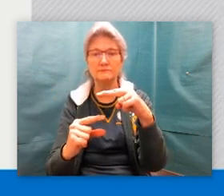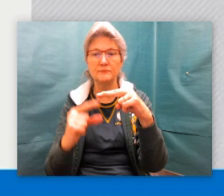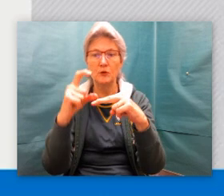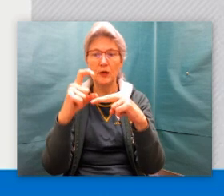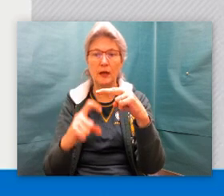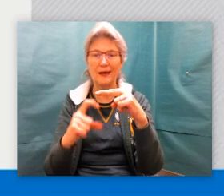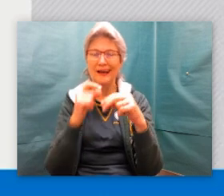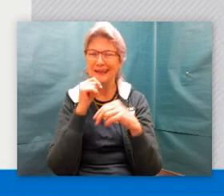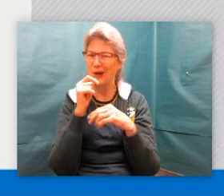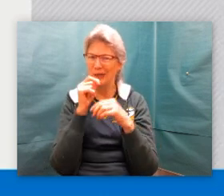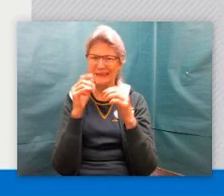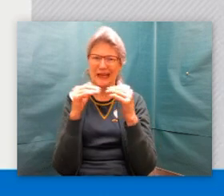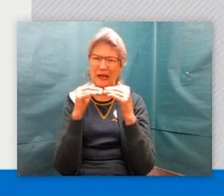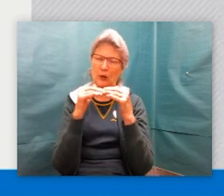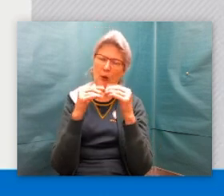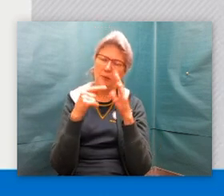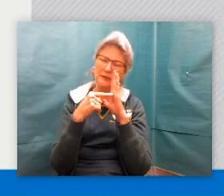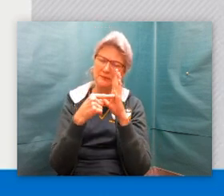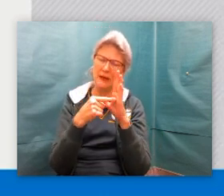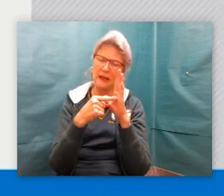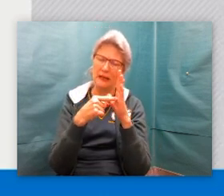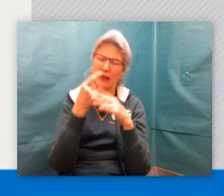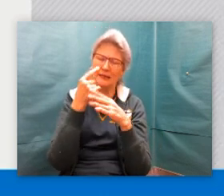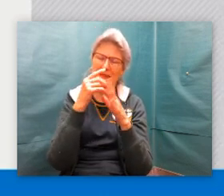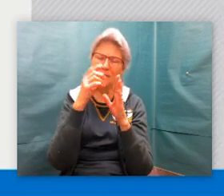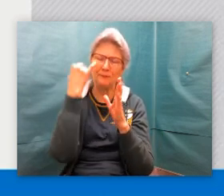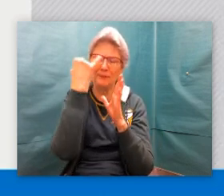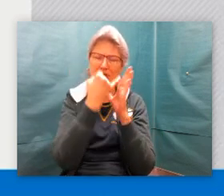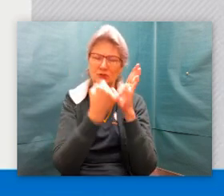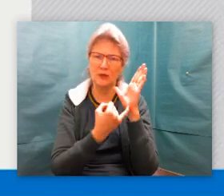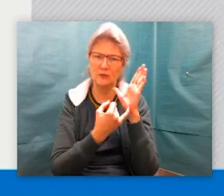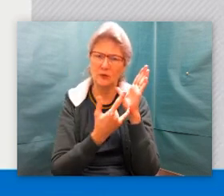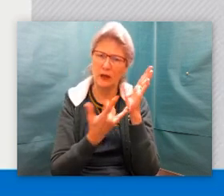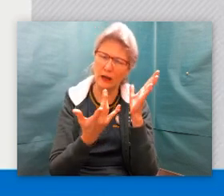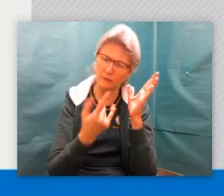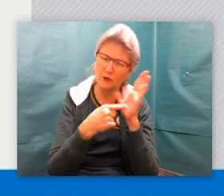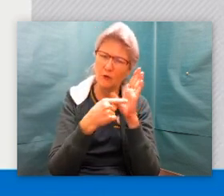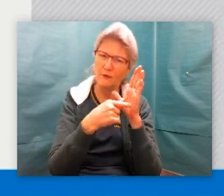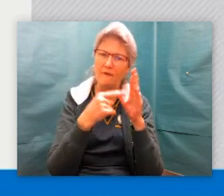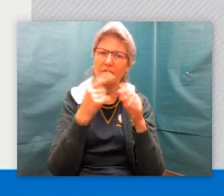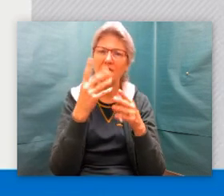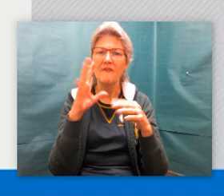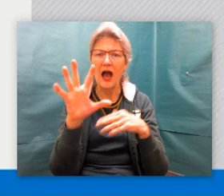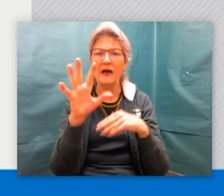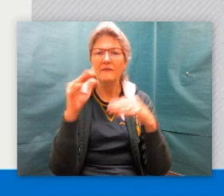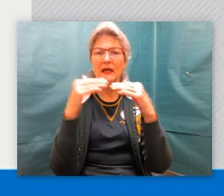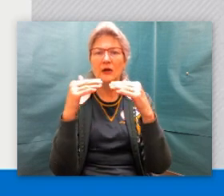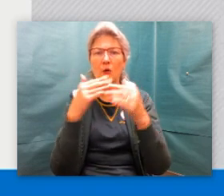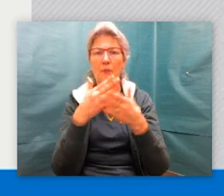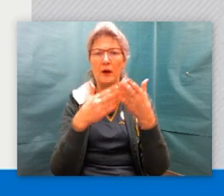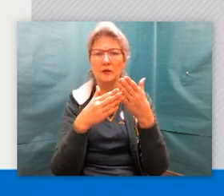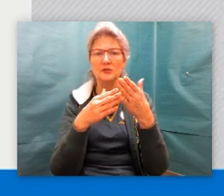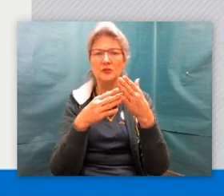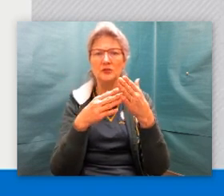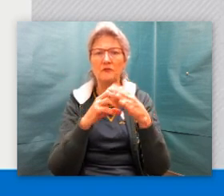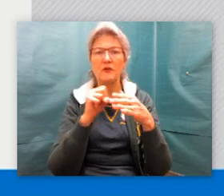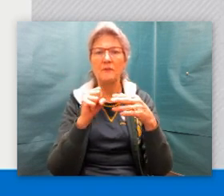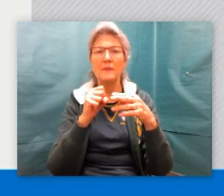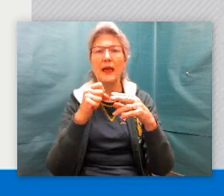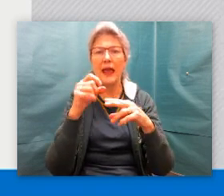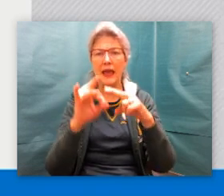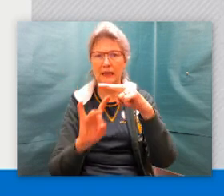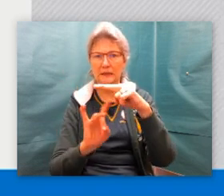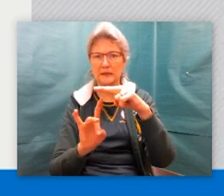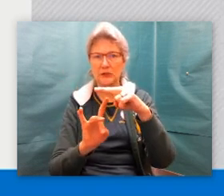completely equal, but it's a model. And I understand that I'm trying to represent 5 equal parts out of 8. So now I need to take away